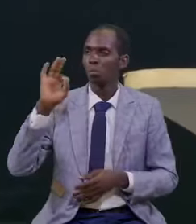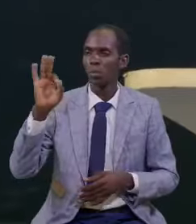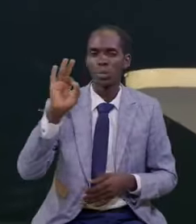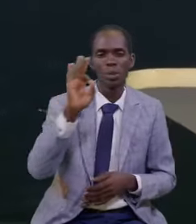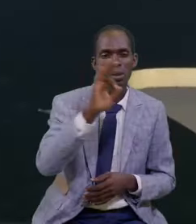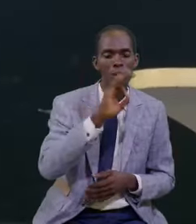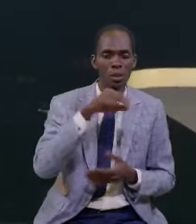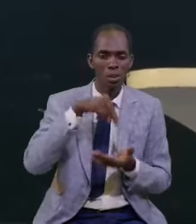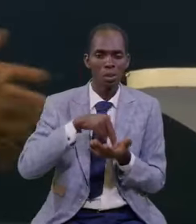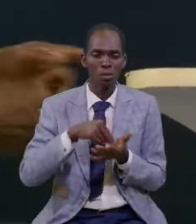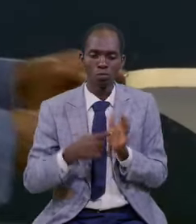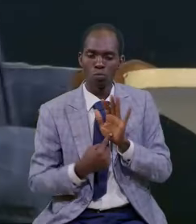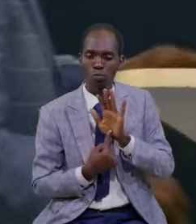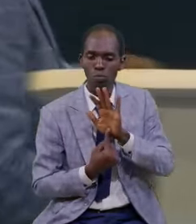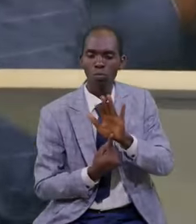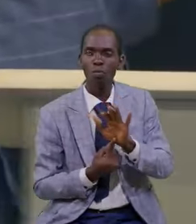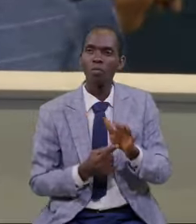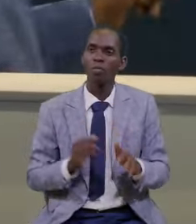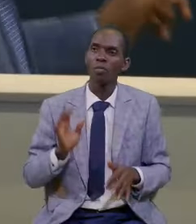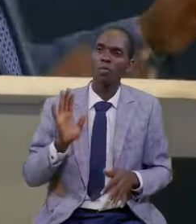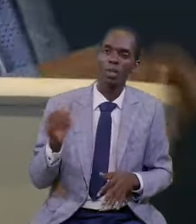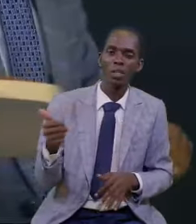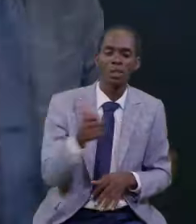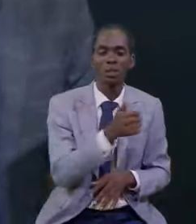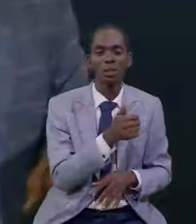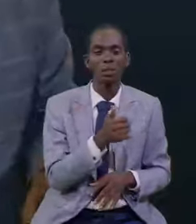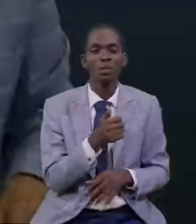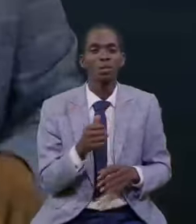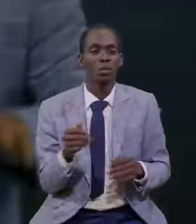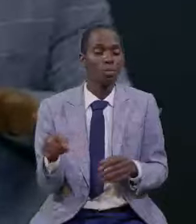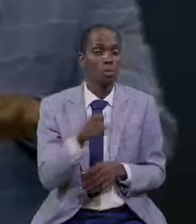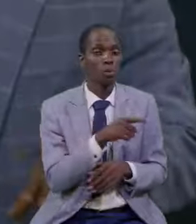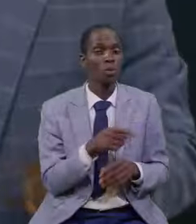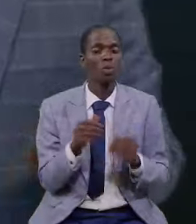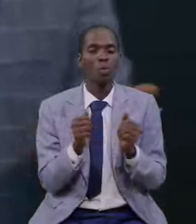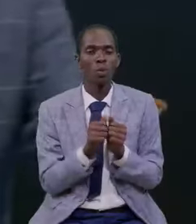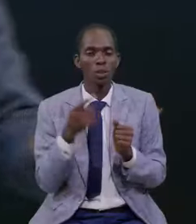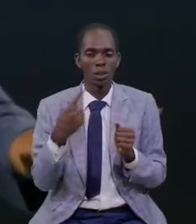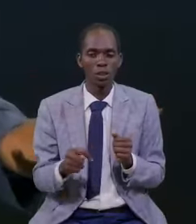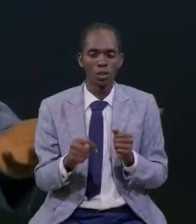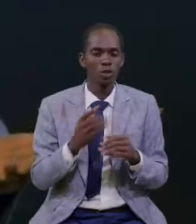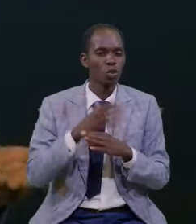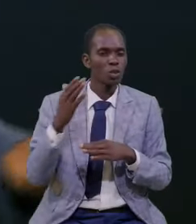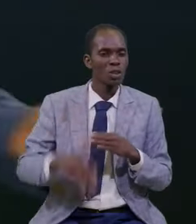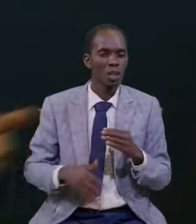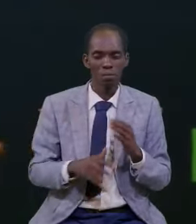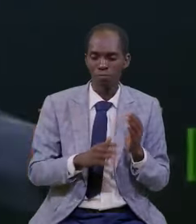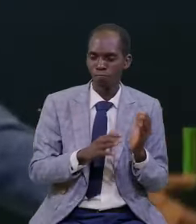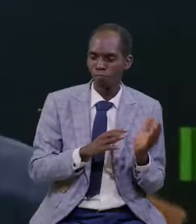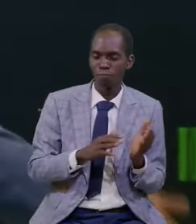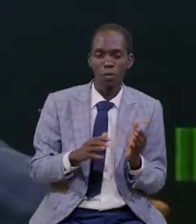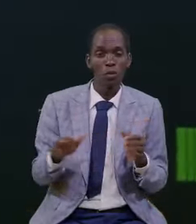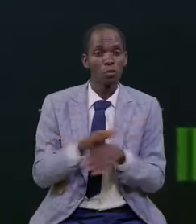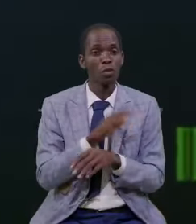expressing themselves with total abandonment and freedom, the people said, what shall we do? We